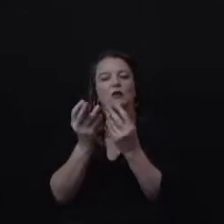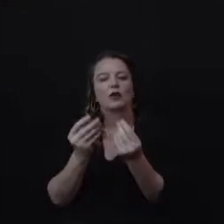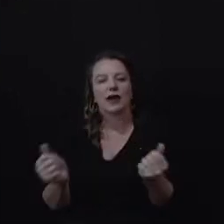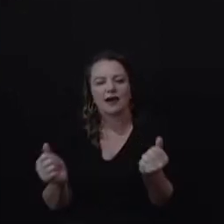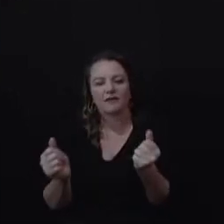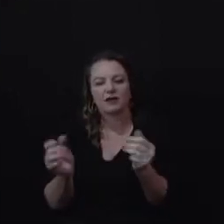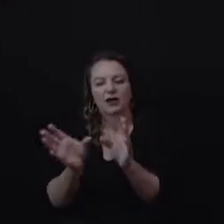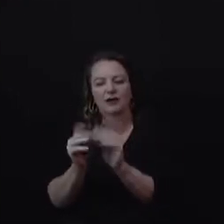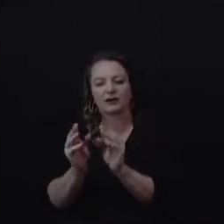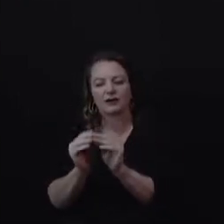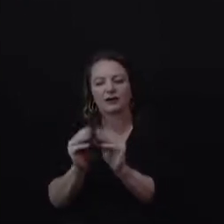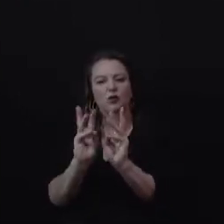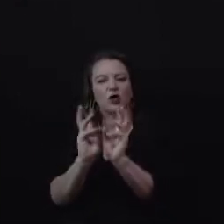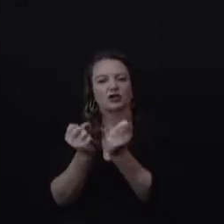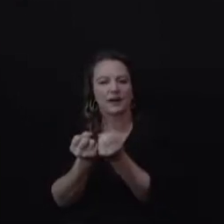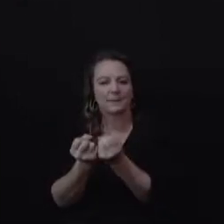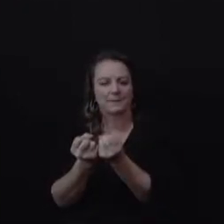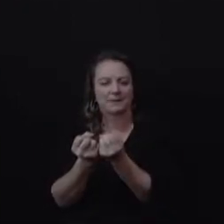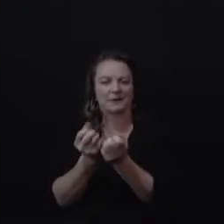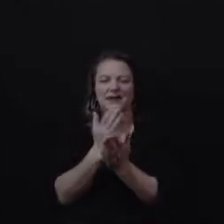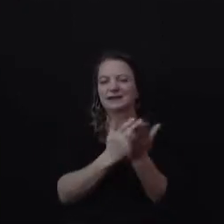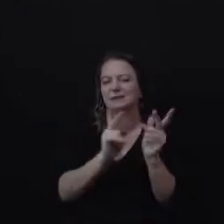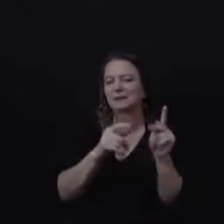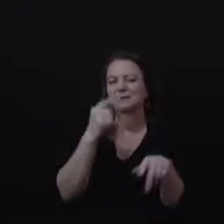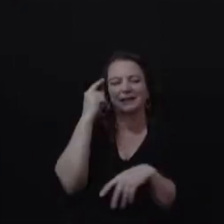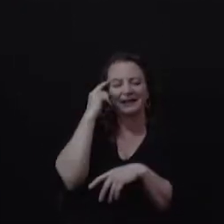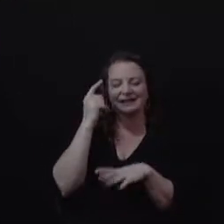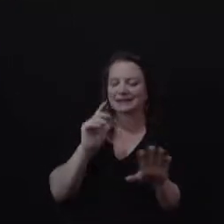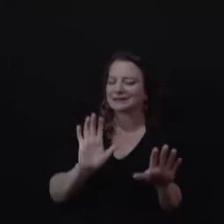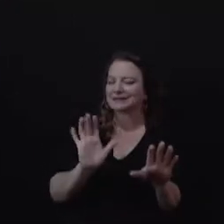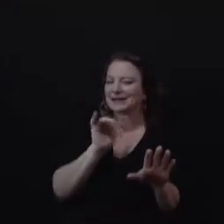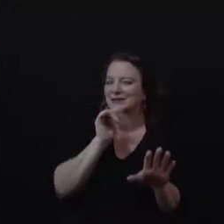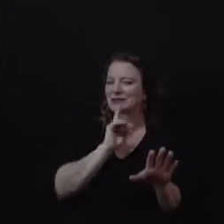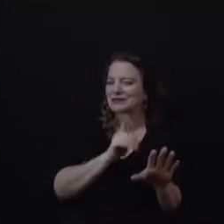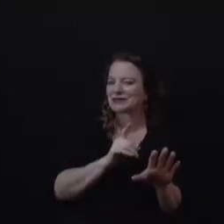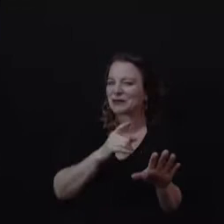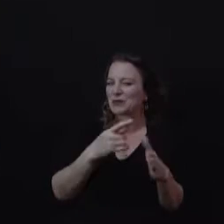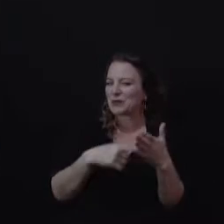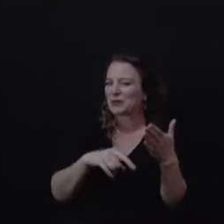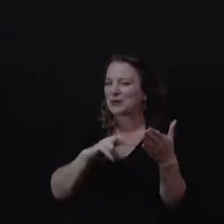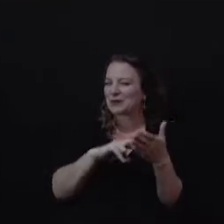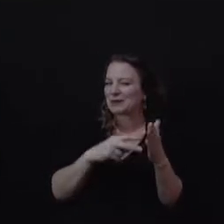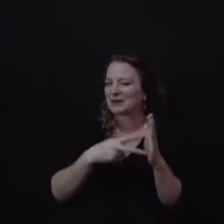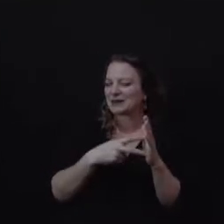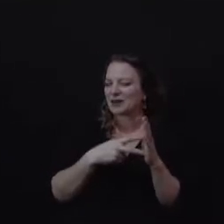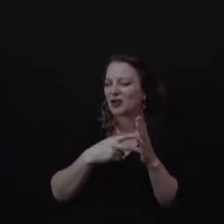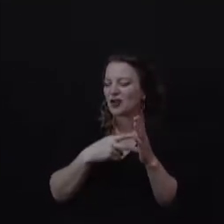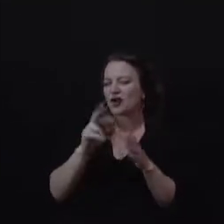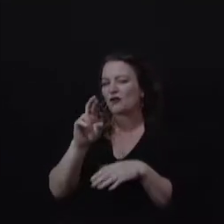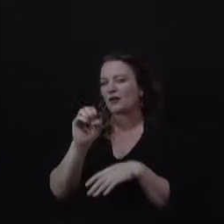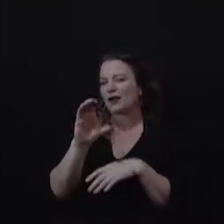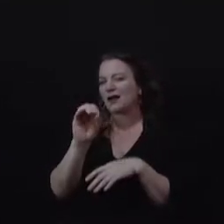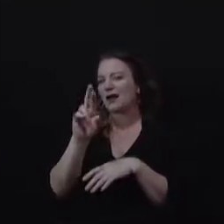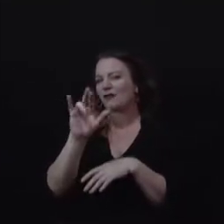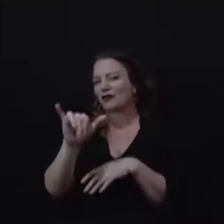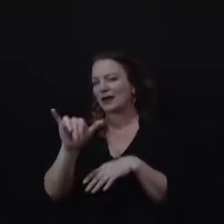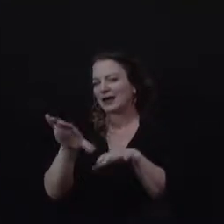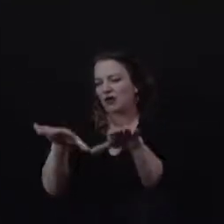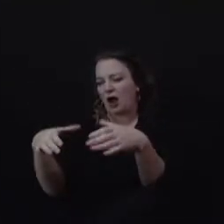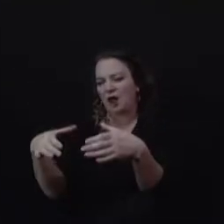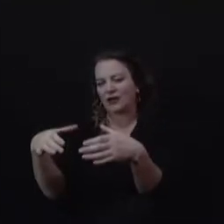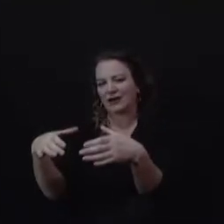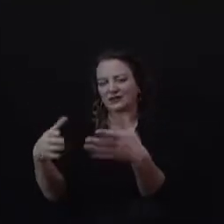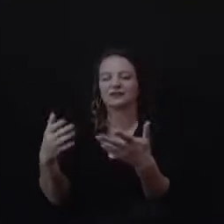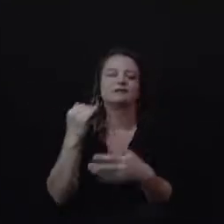congregation workshop. And a lot of people are like, Shelby, I'm not quite sure what a recovery congregation is. Can you explain it to me? So if you